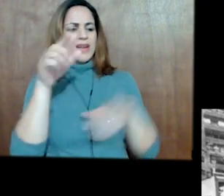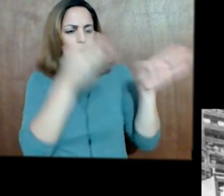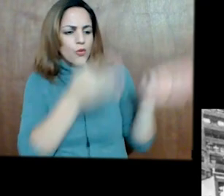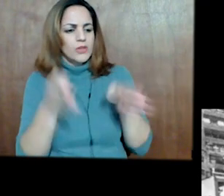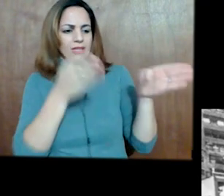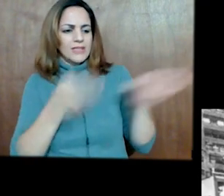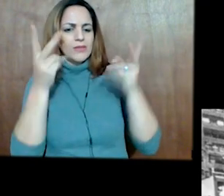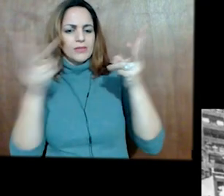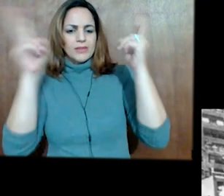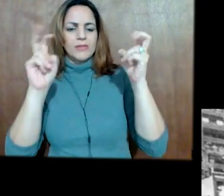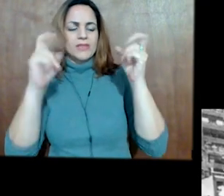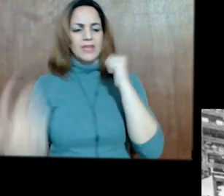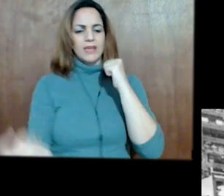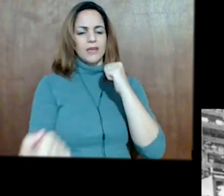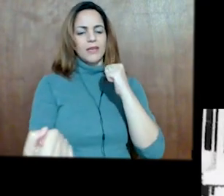independence of Puerto Rico.